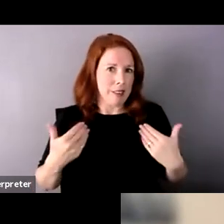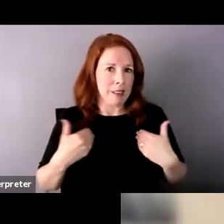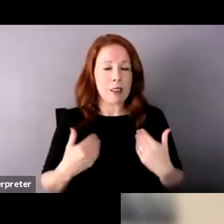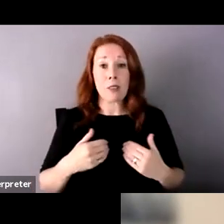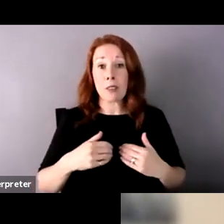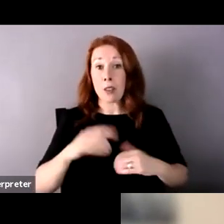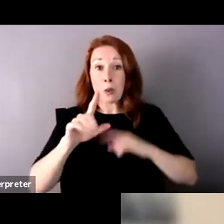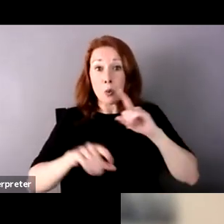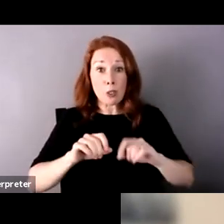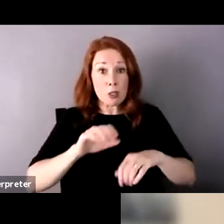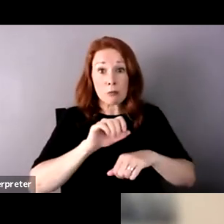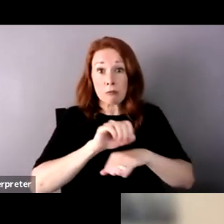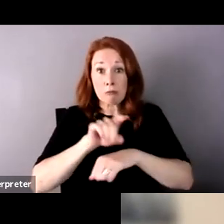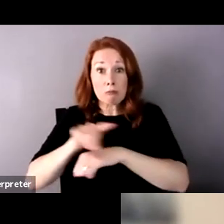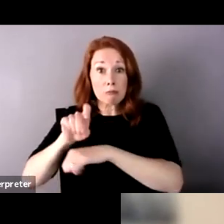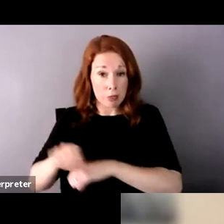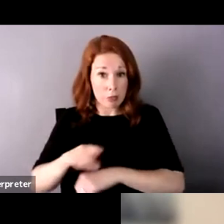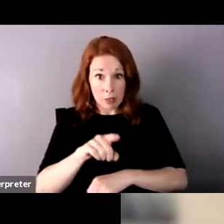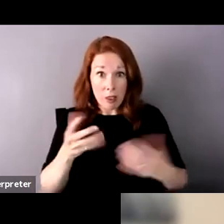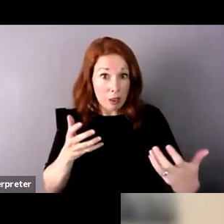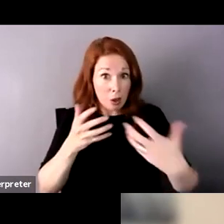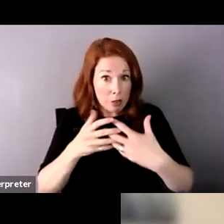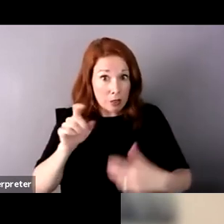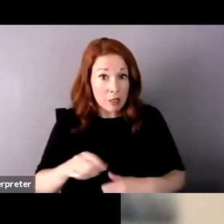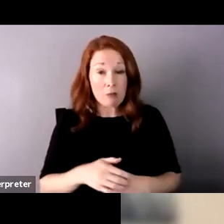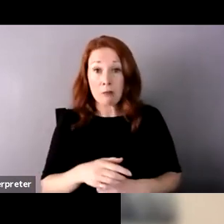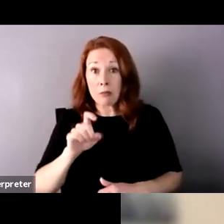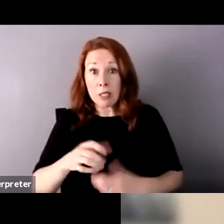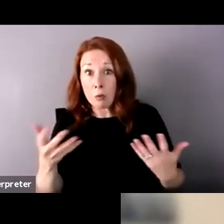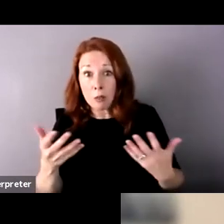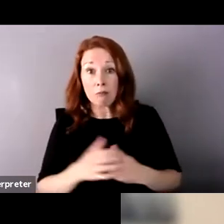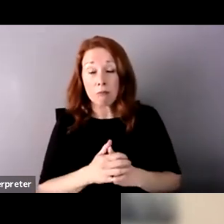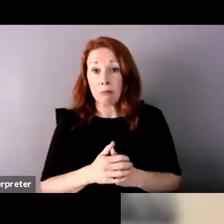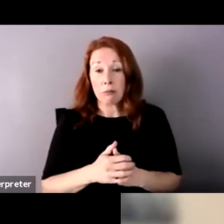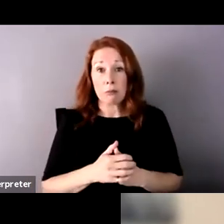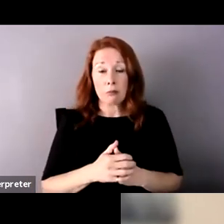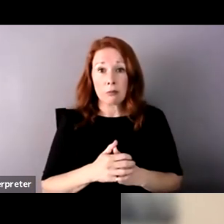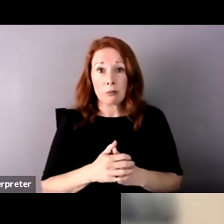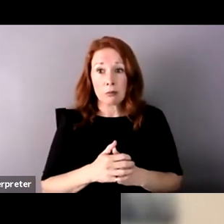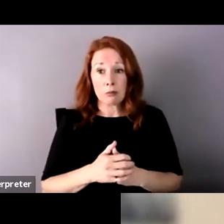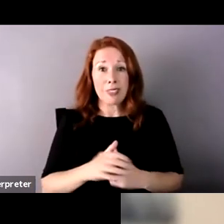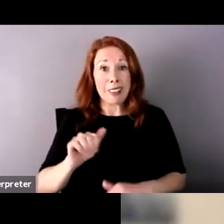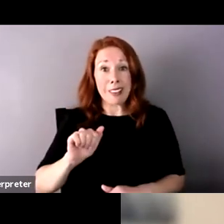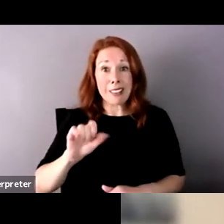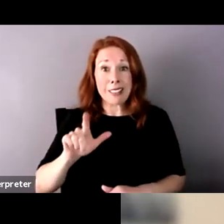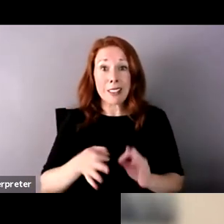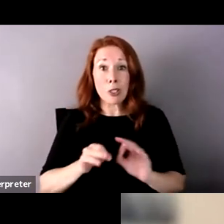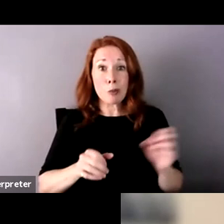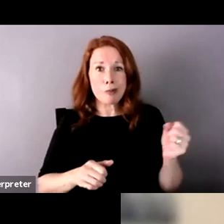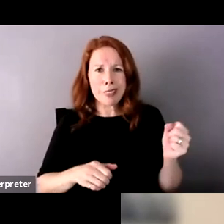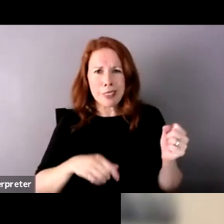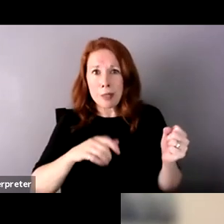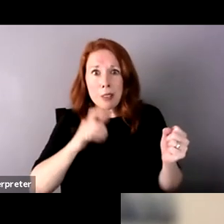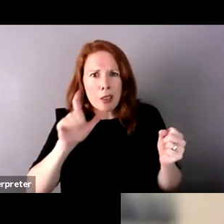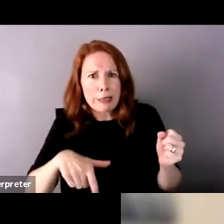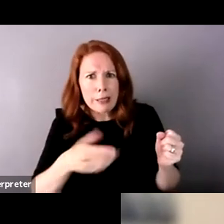there any accommodations that you need when it comes to a virtual program? Because you don't want to get an ASL interpreter if no one needs an